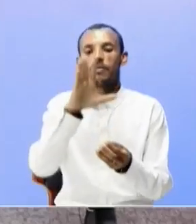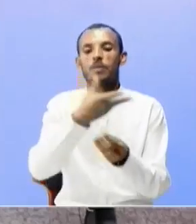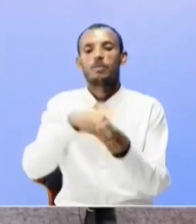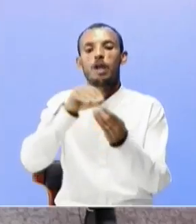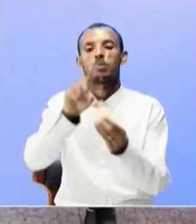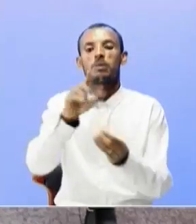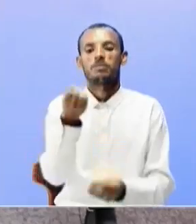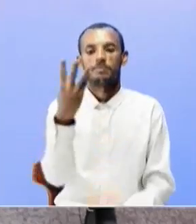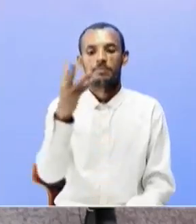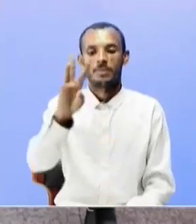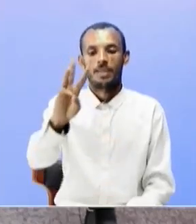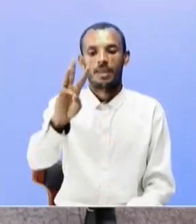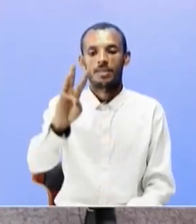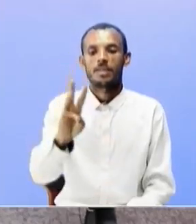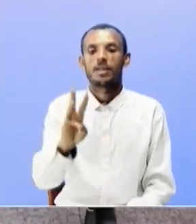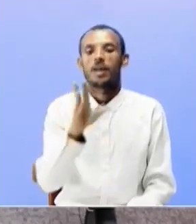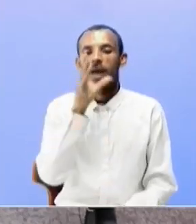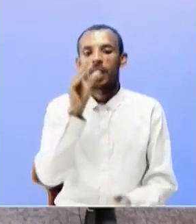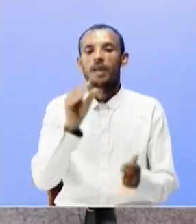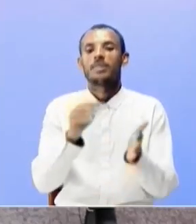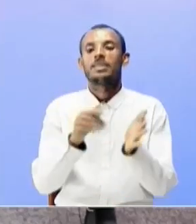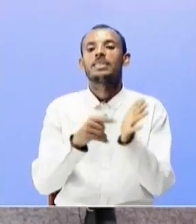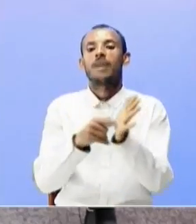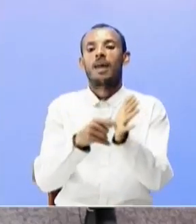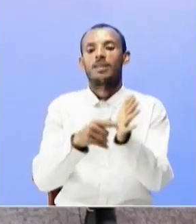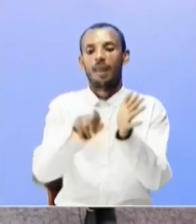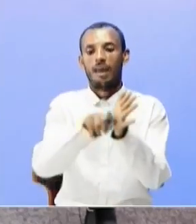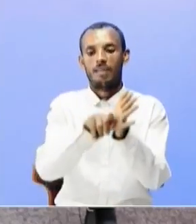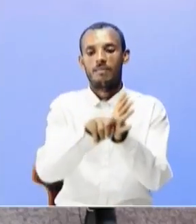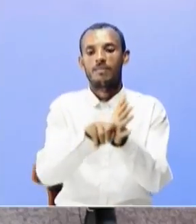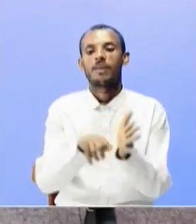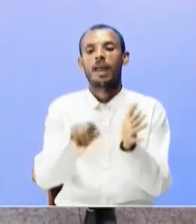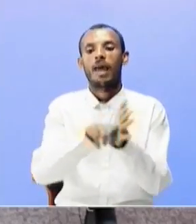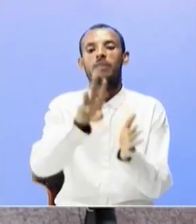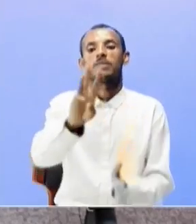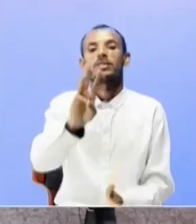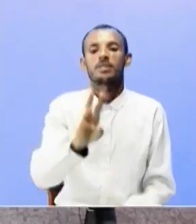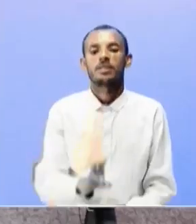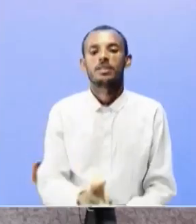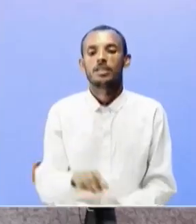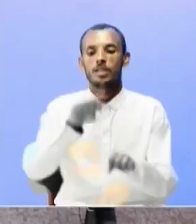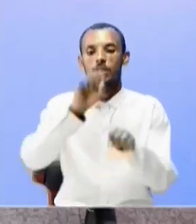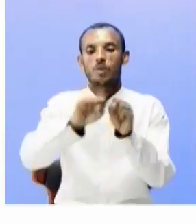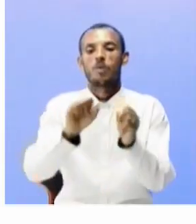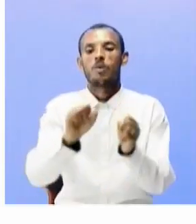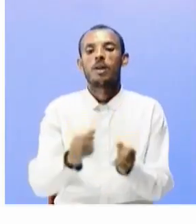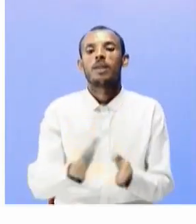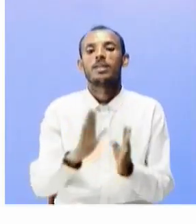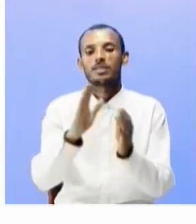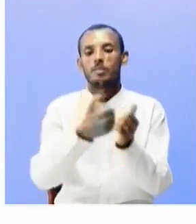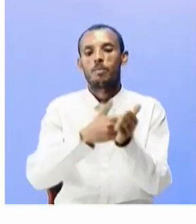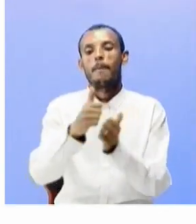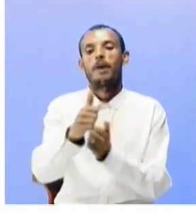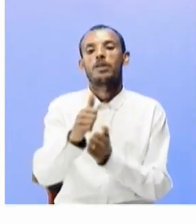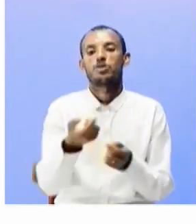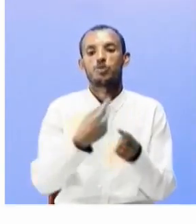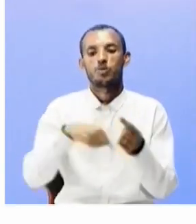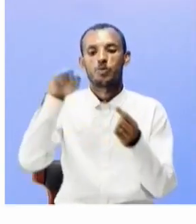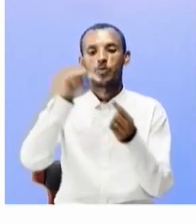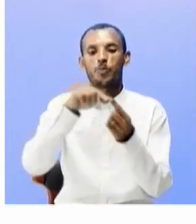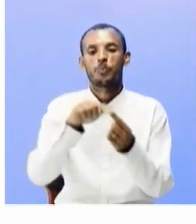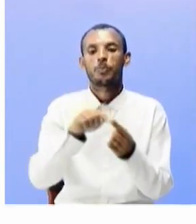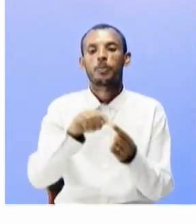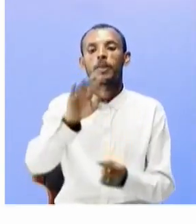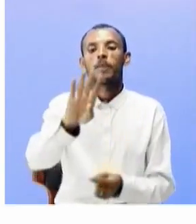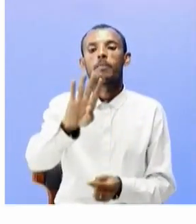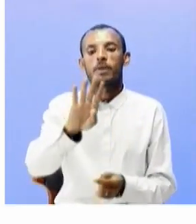this, 6. And the result will be negative 6. So let's proceed to